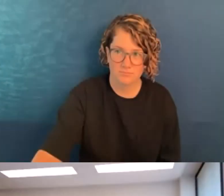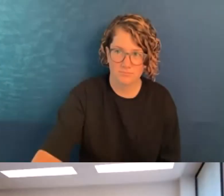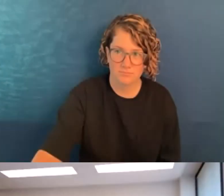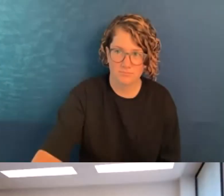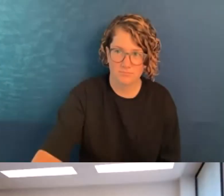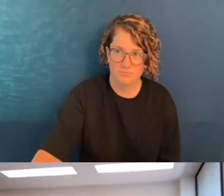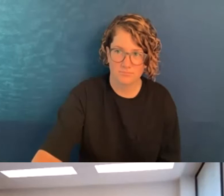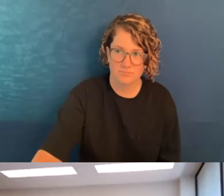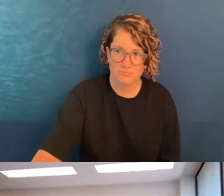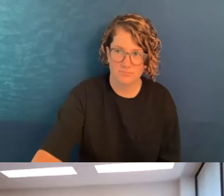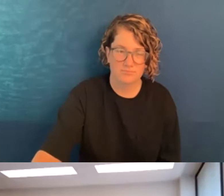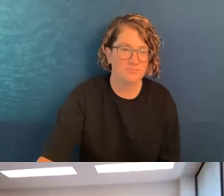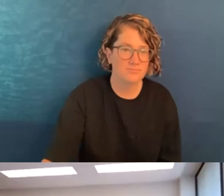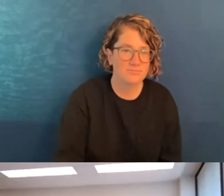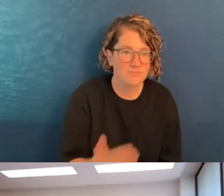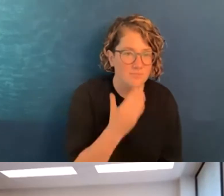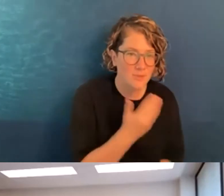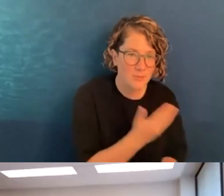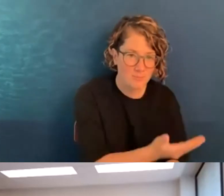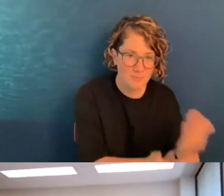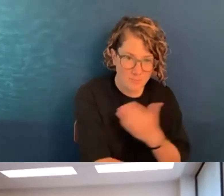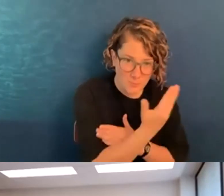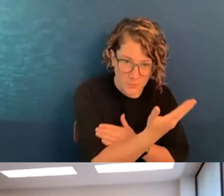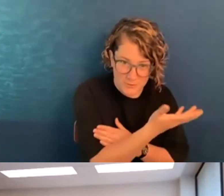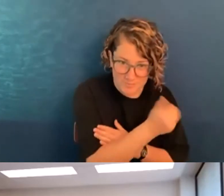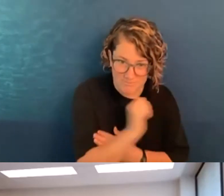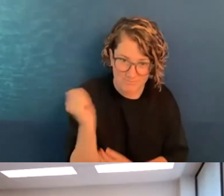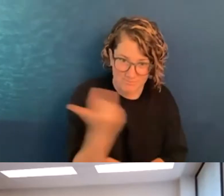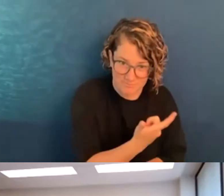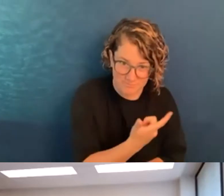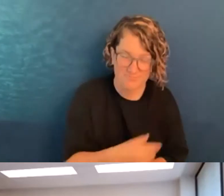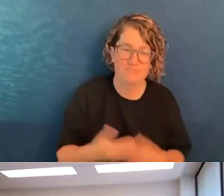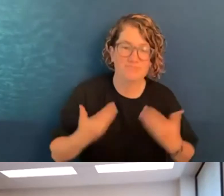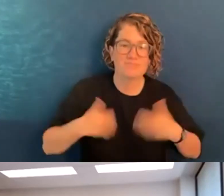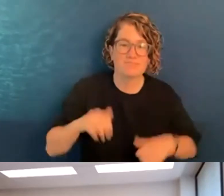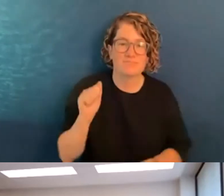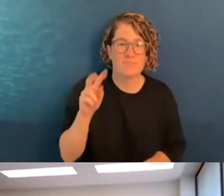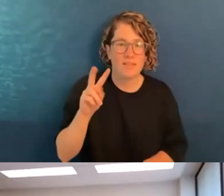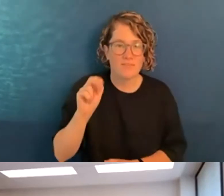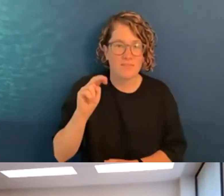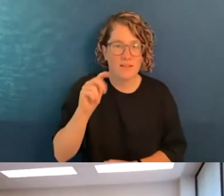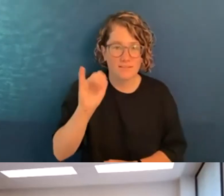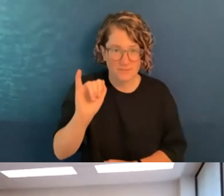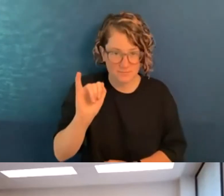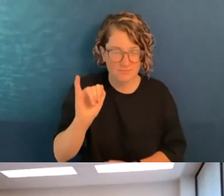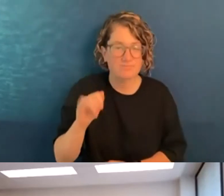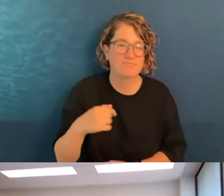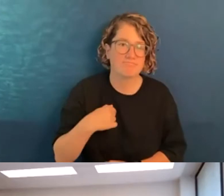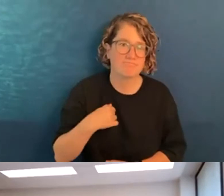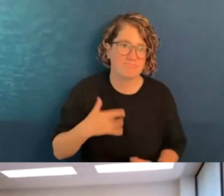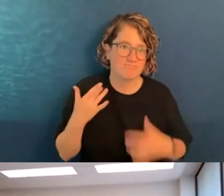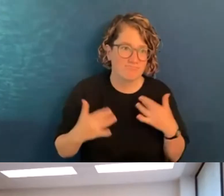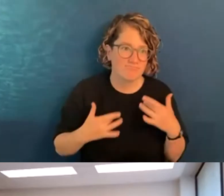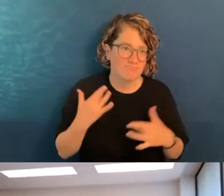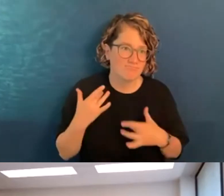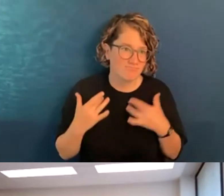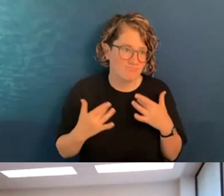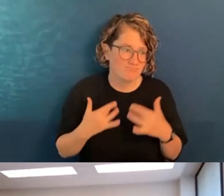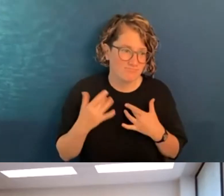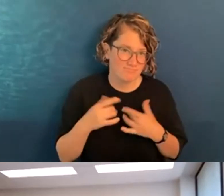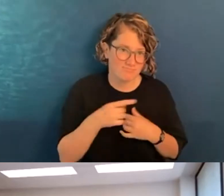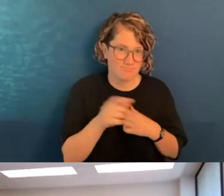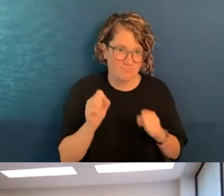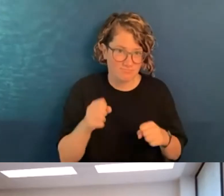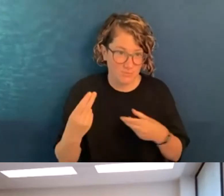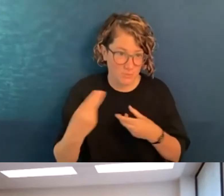Good morning, everybody. My name is Avanti, and I am delighted that you are able to join us